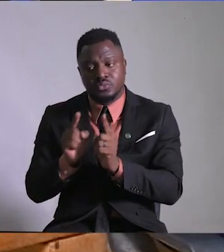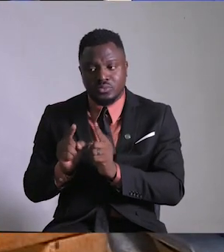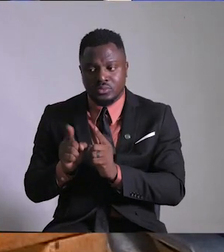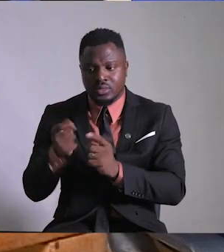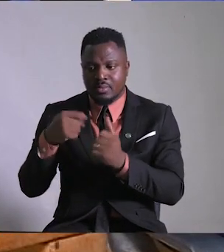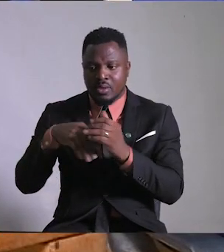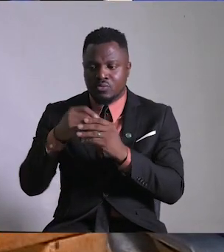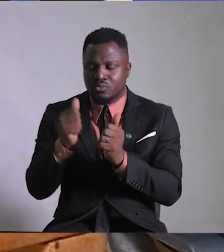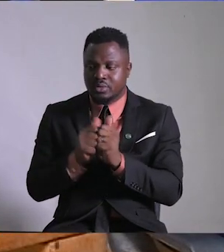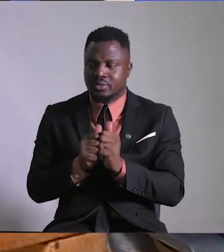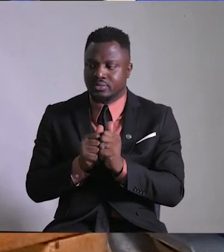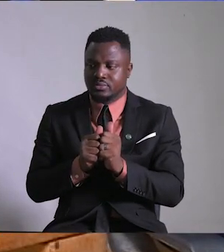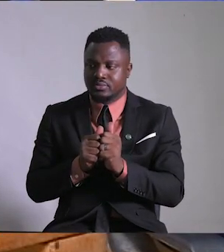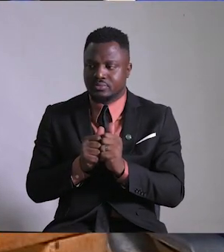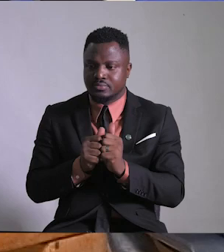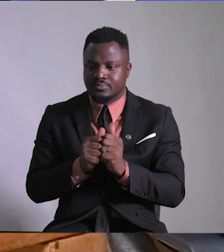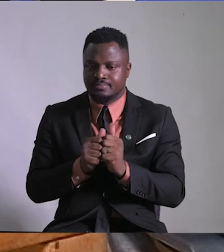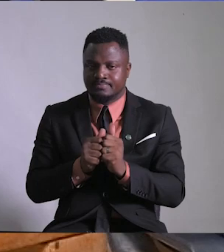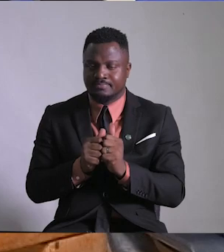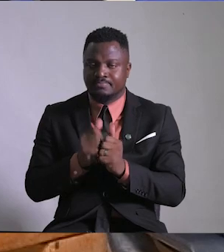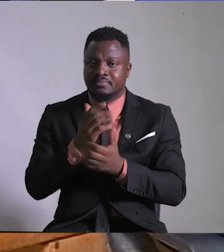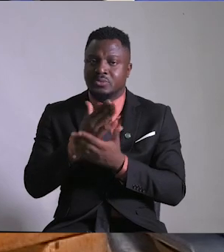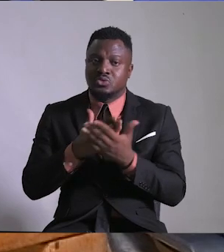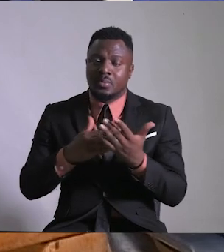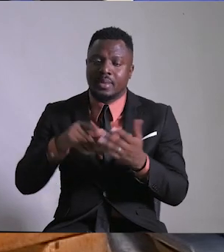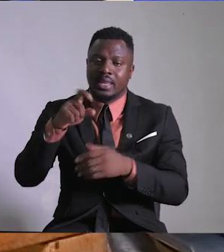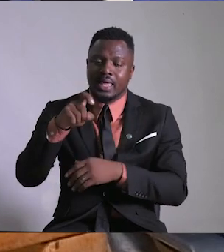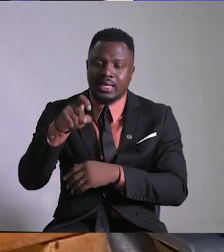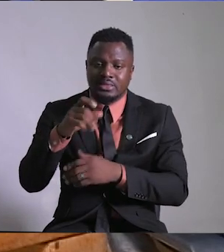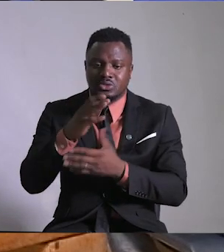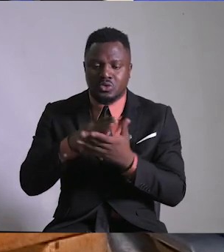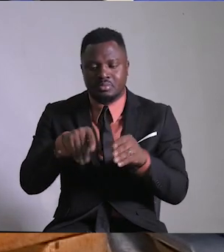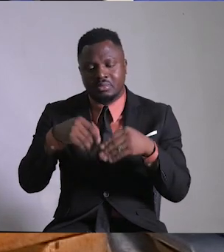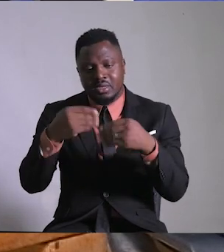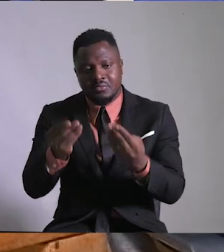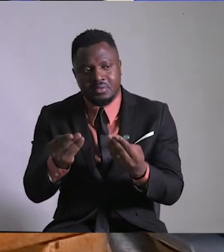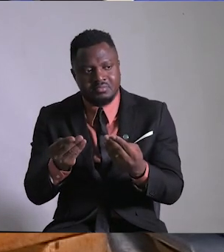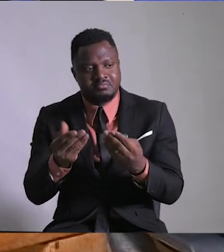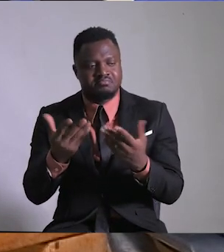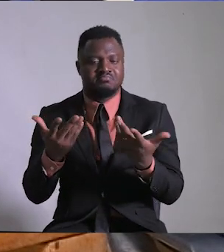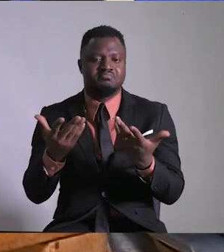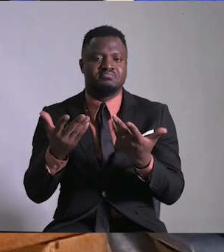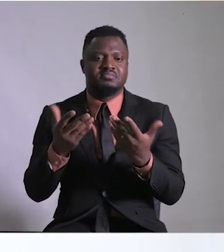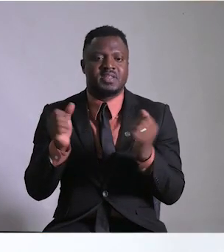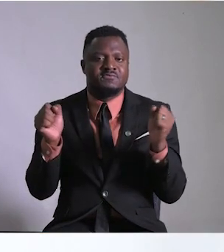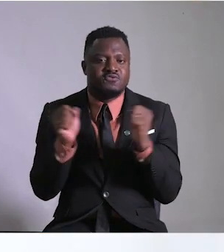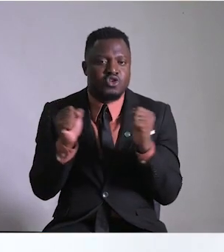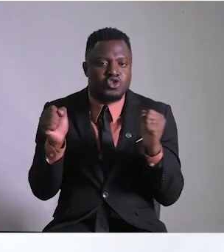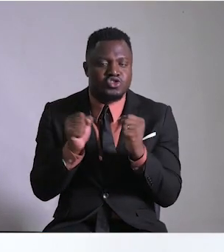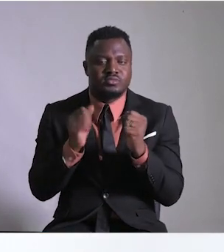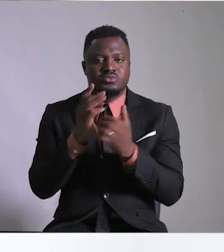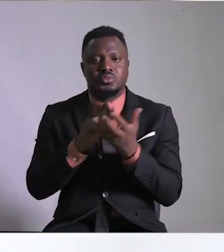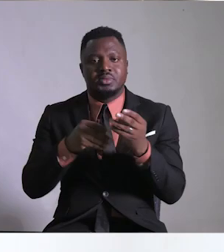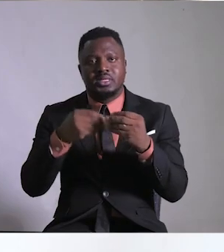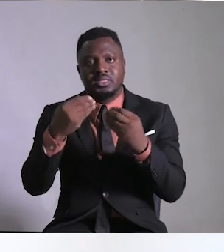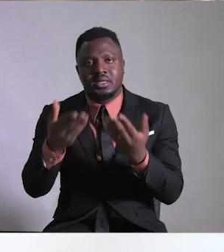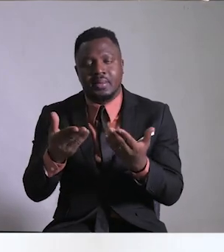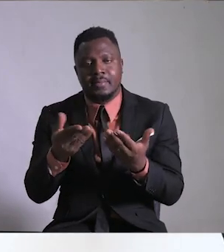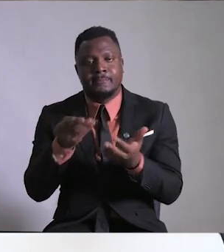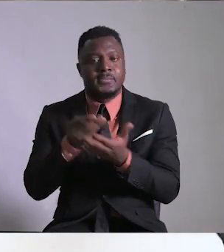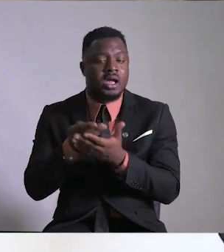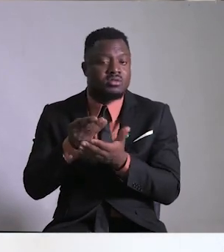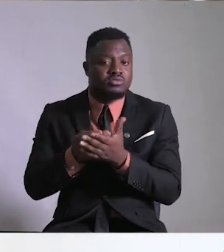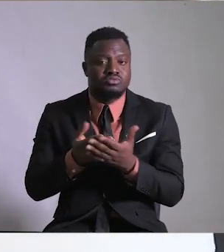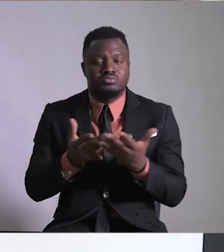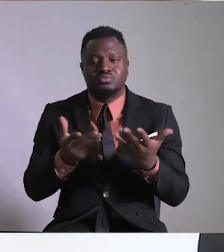and they came out with some needs. Some of them were given refrigerators, some were given